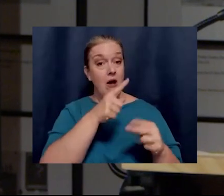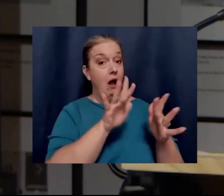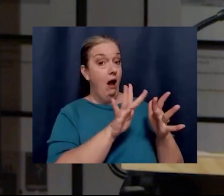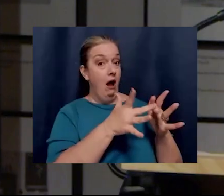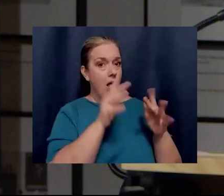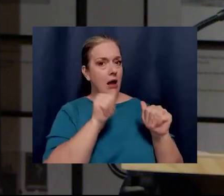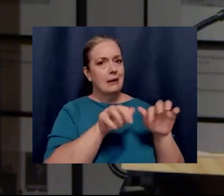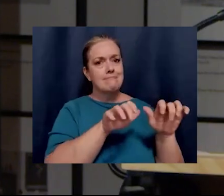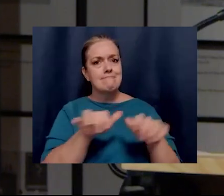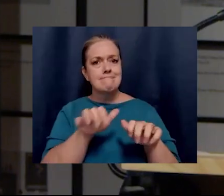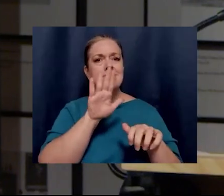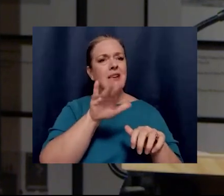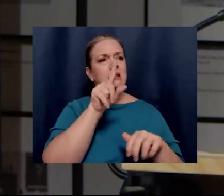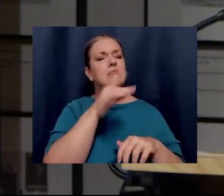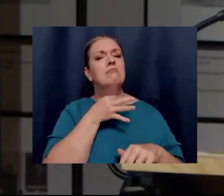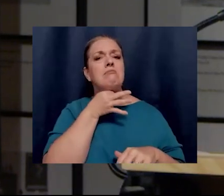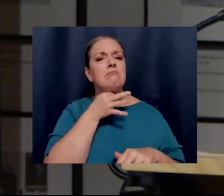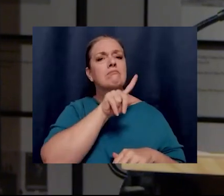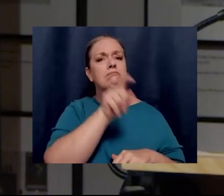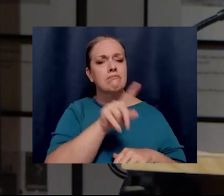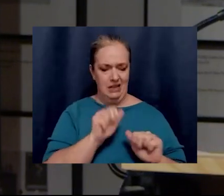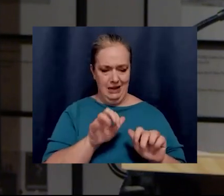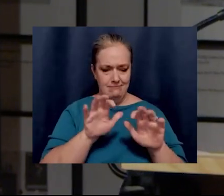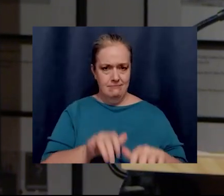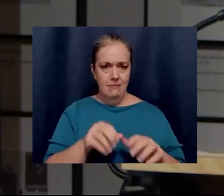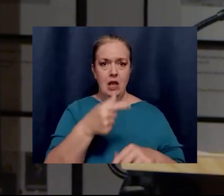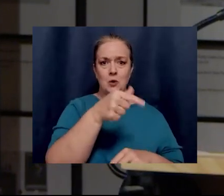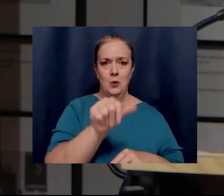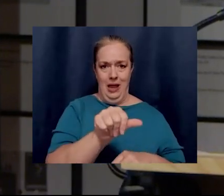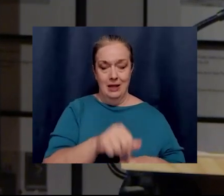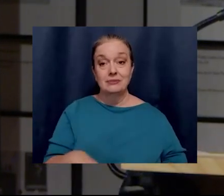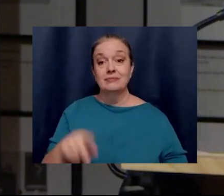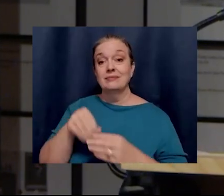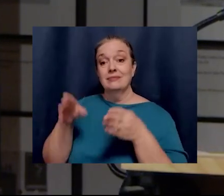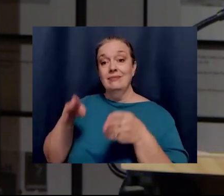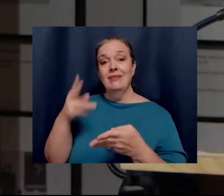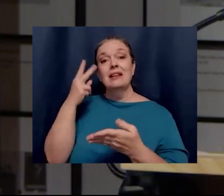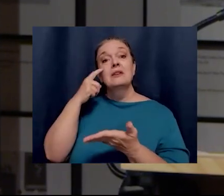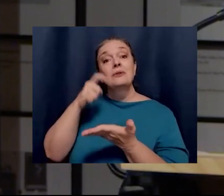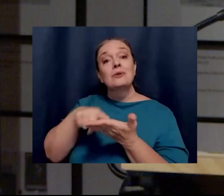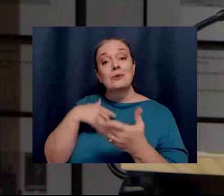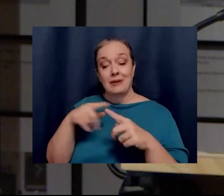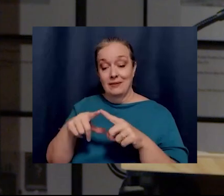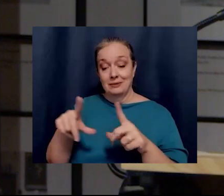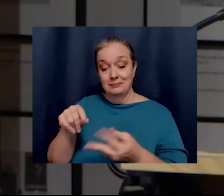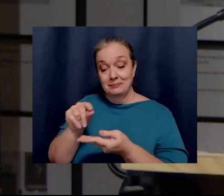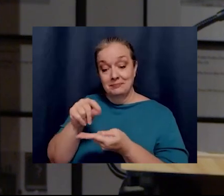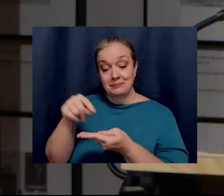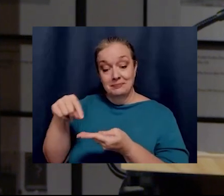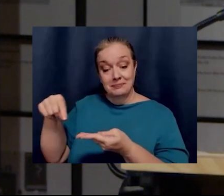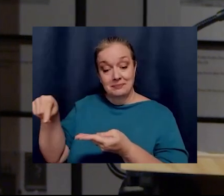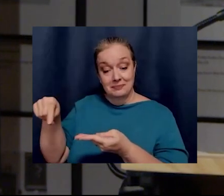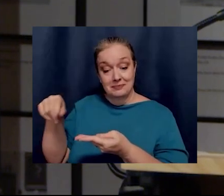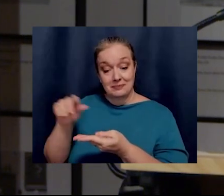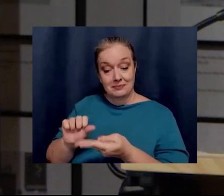can add your questions to the Q&A box. And then those of you in person, you may have noticed there's a little note card and a small pencil. Please feel free to